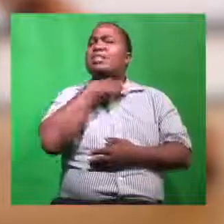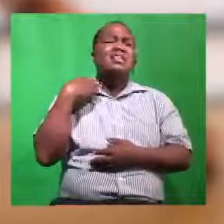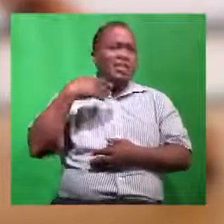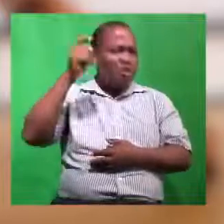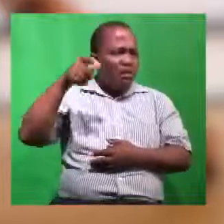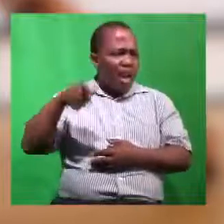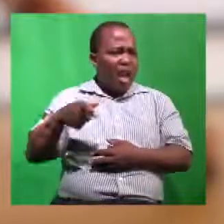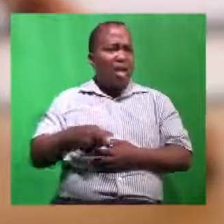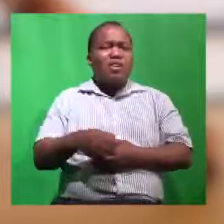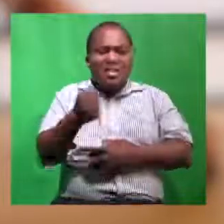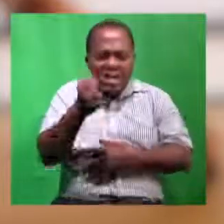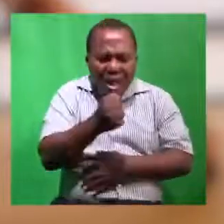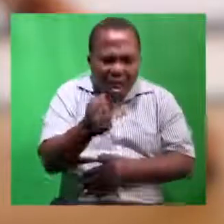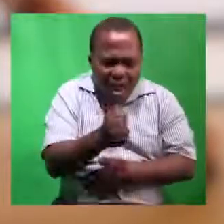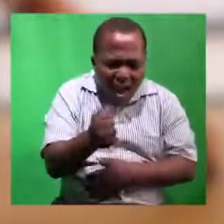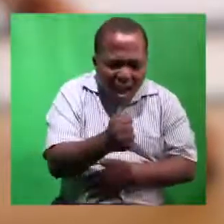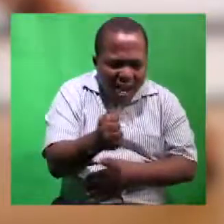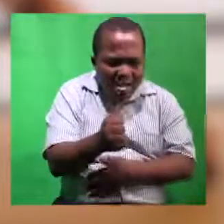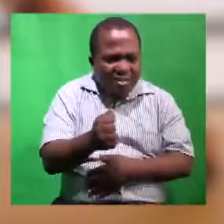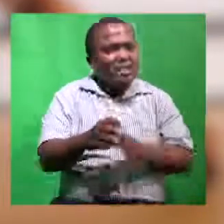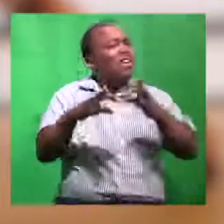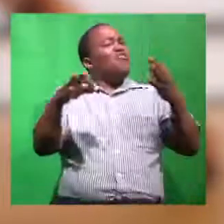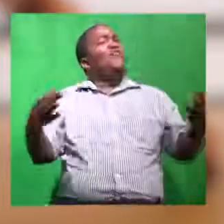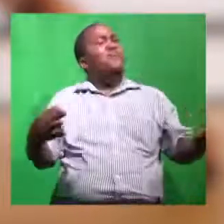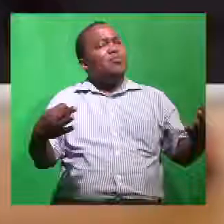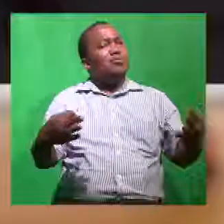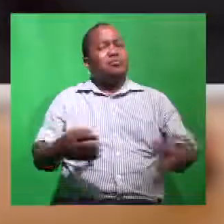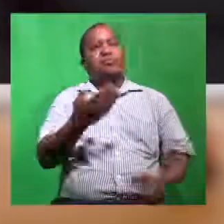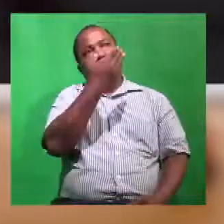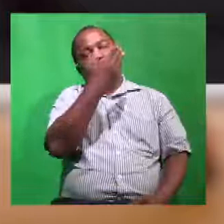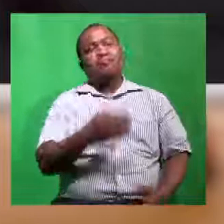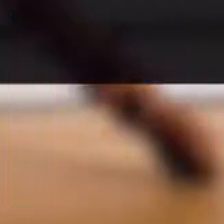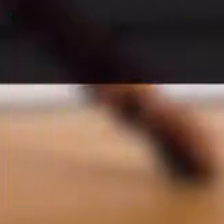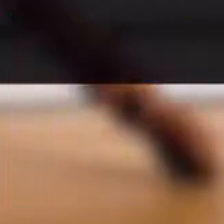people, even elders, they're rearing us, and how are you going to kill them?